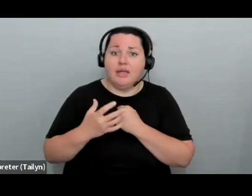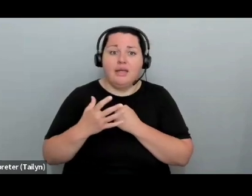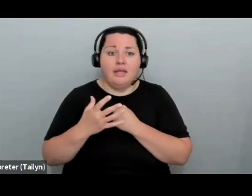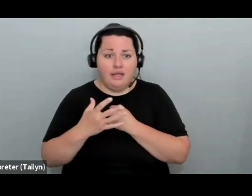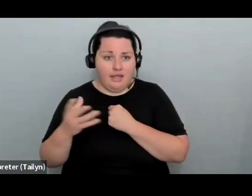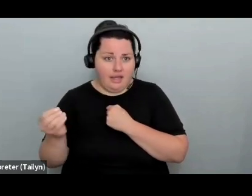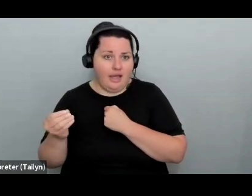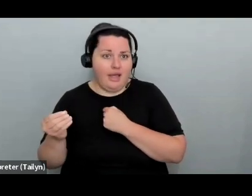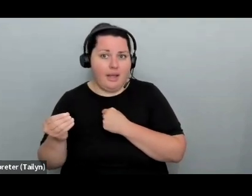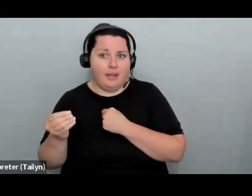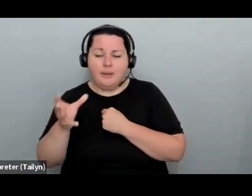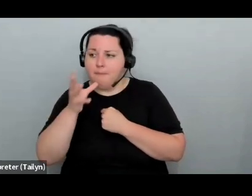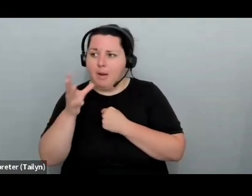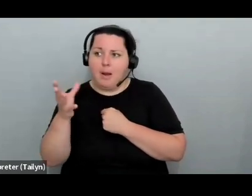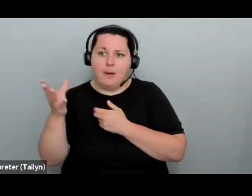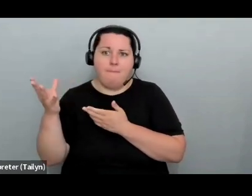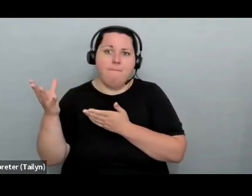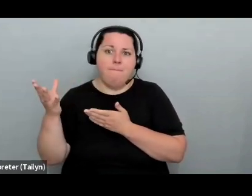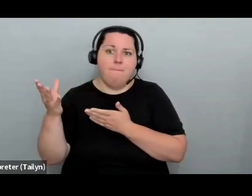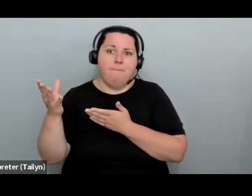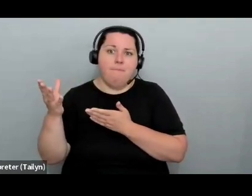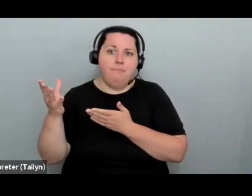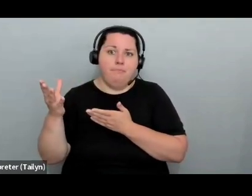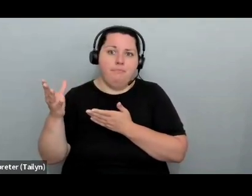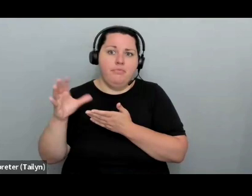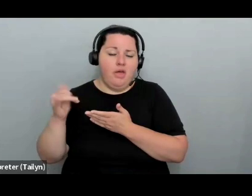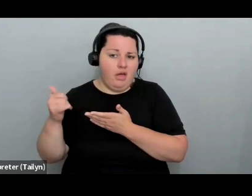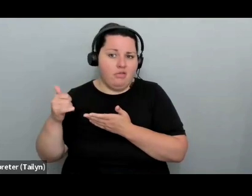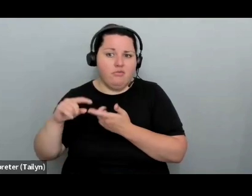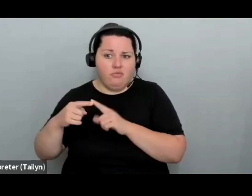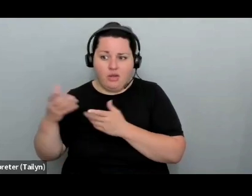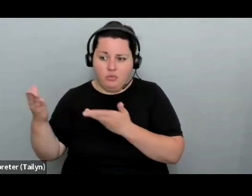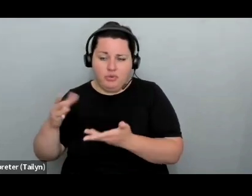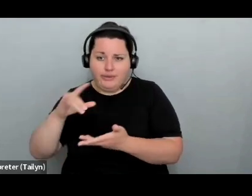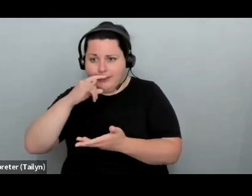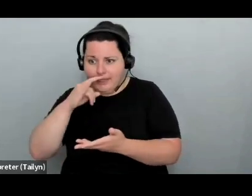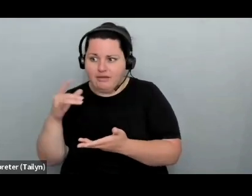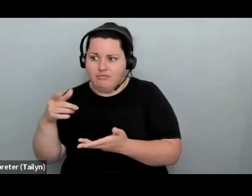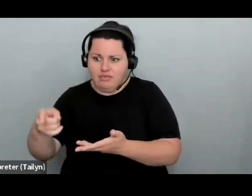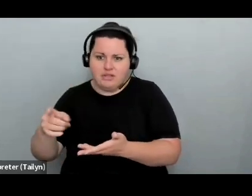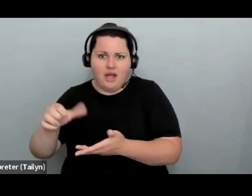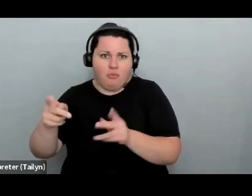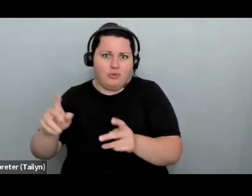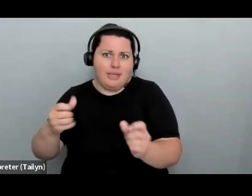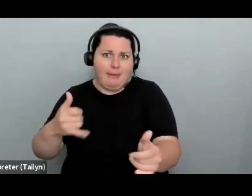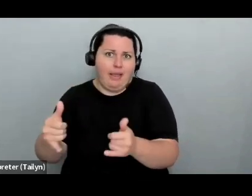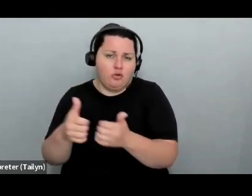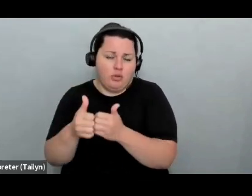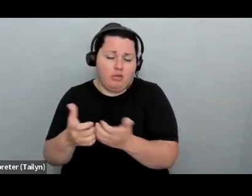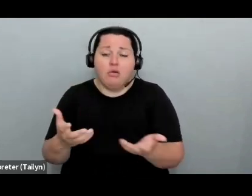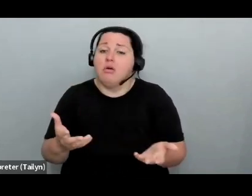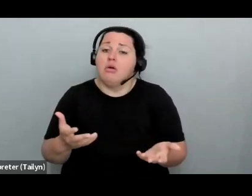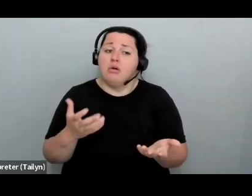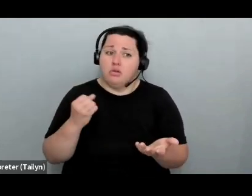had, usually mom would bring their kid, and it created another youth for this youth to play with at the park, right? So